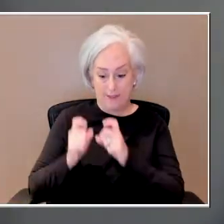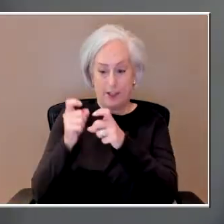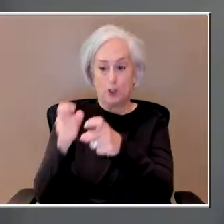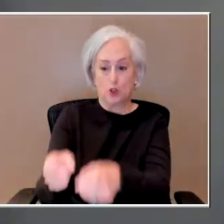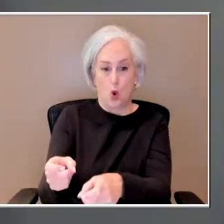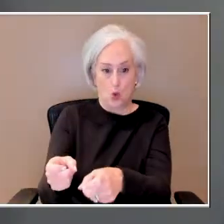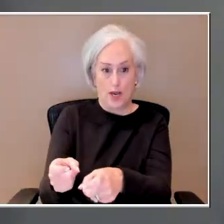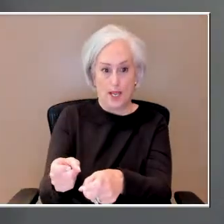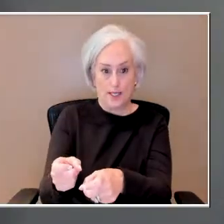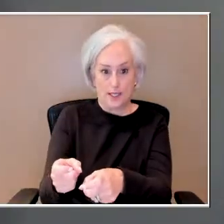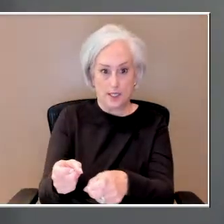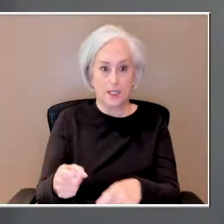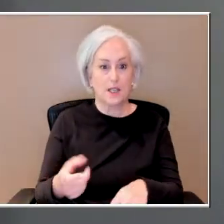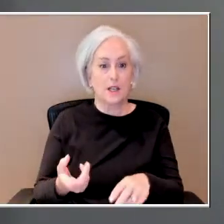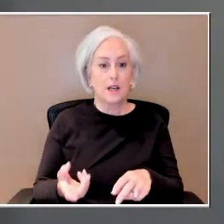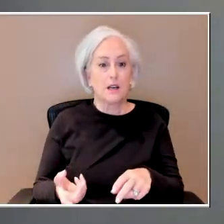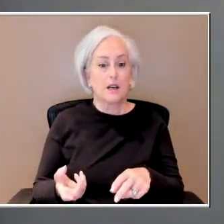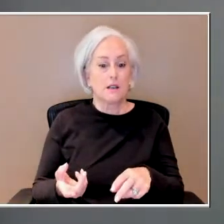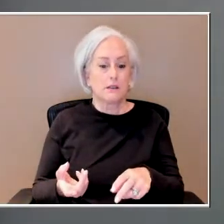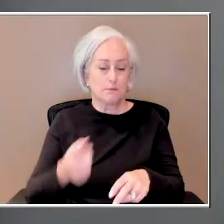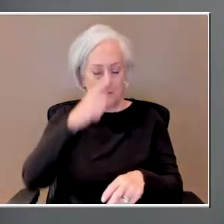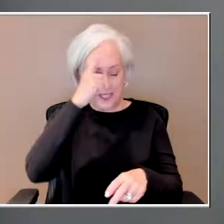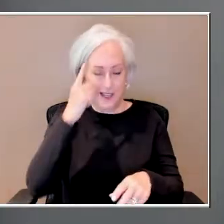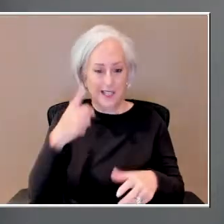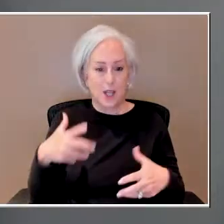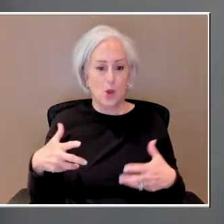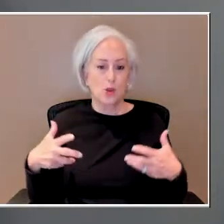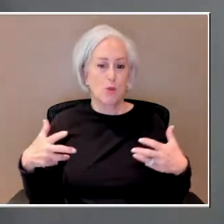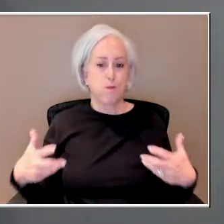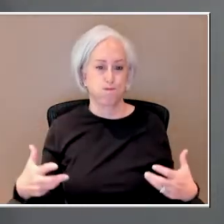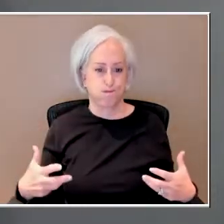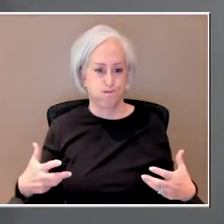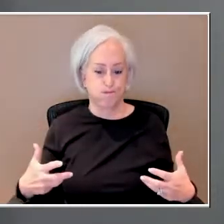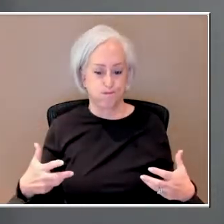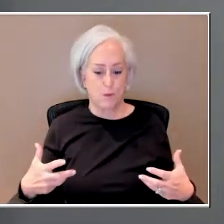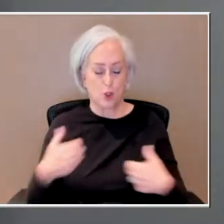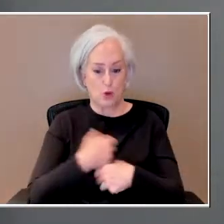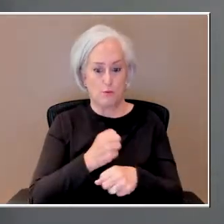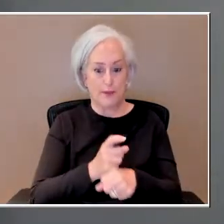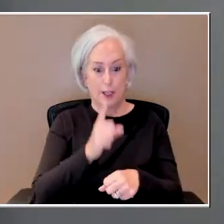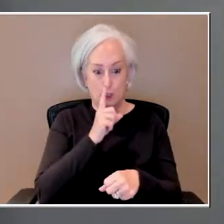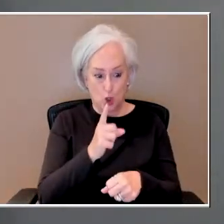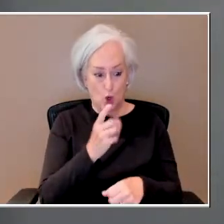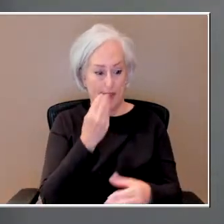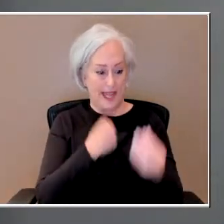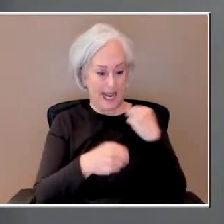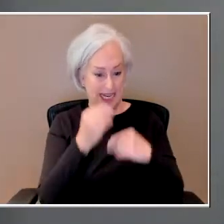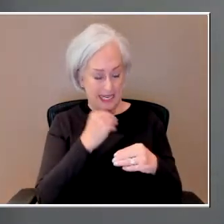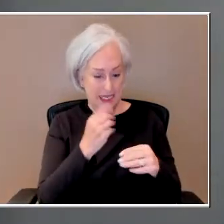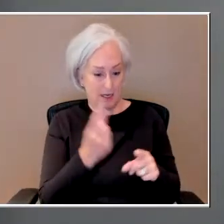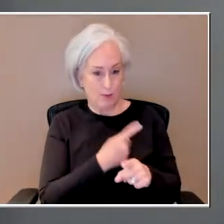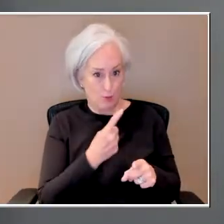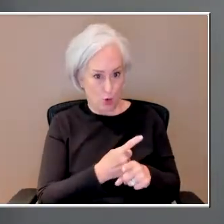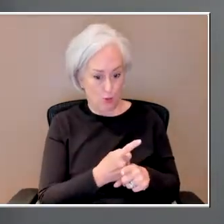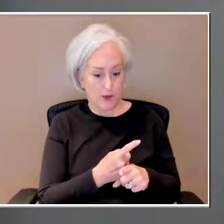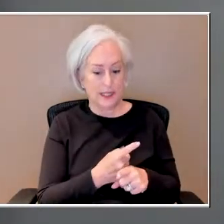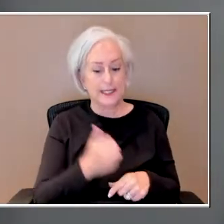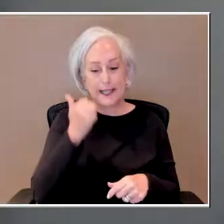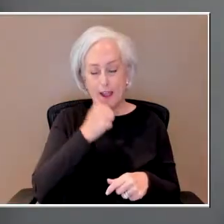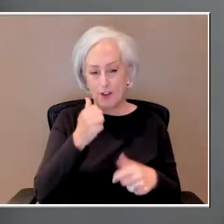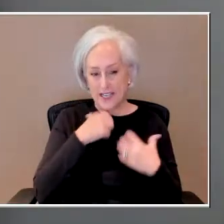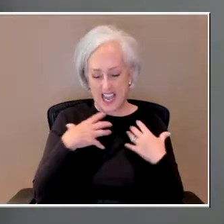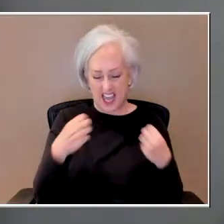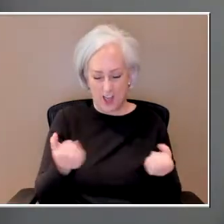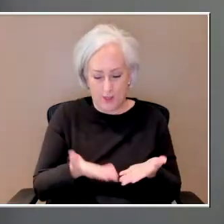being overweight. So making sure that I'm conscious of the decisions that I make with my everyday health. And, I have